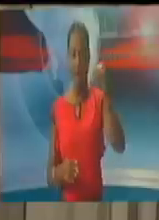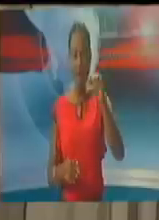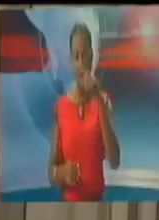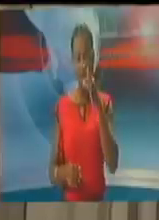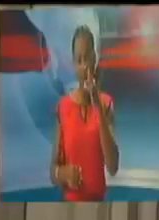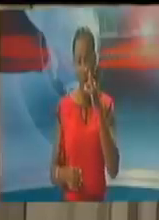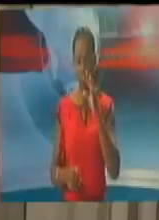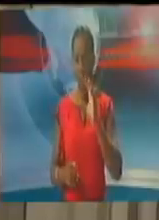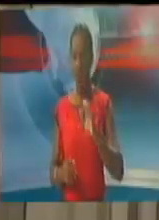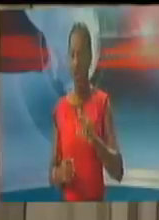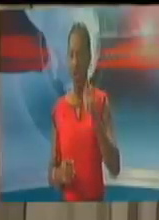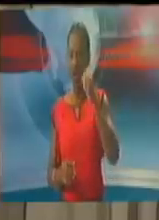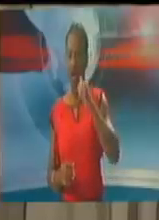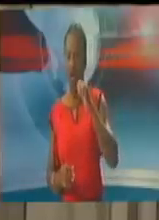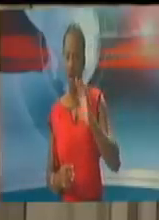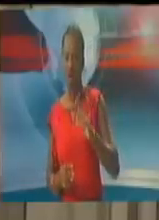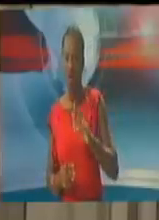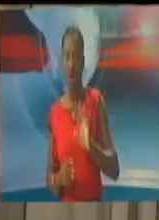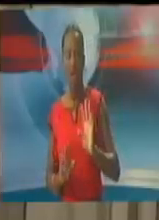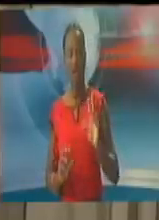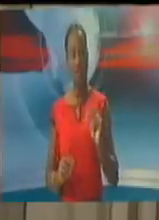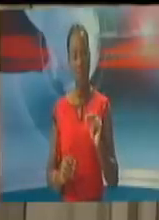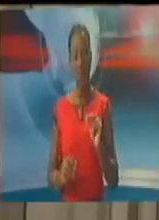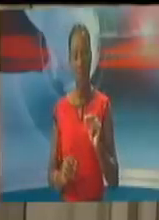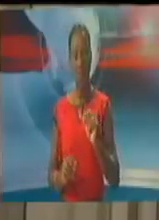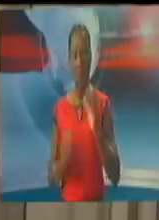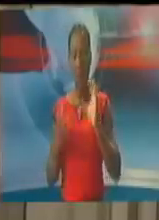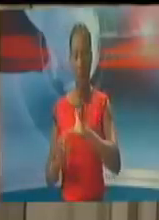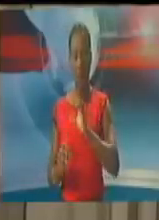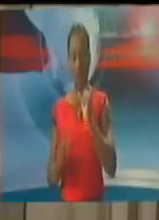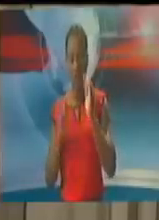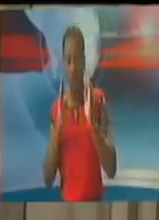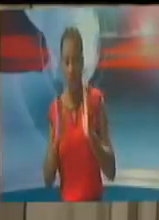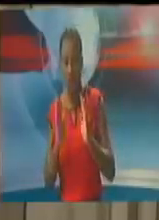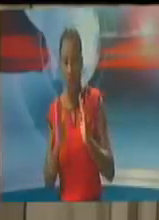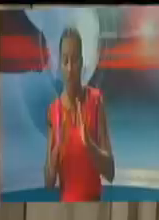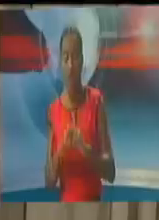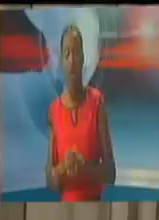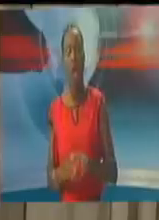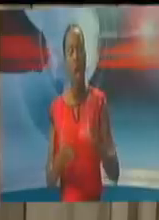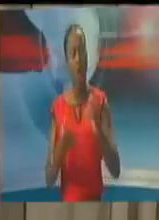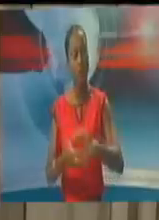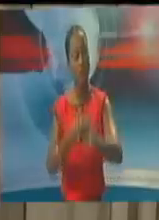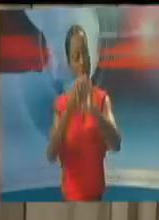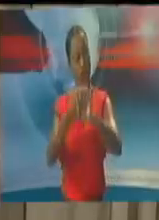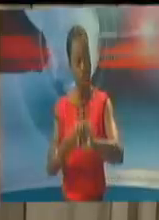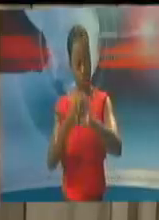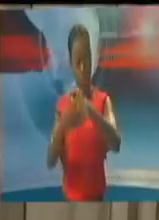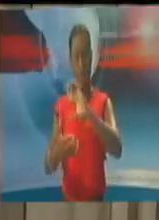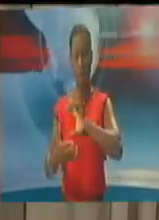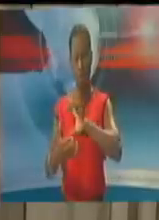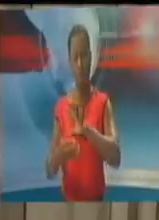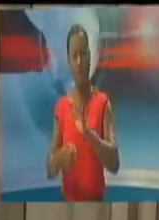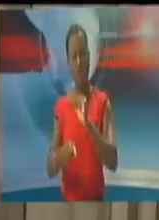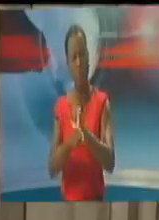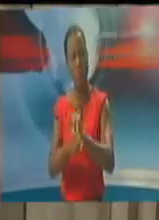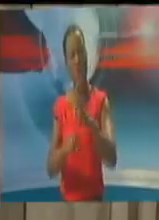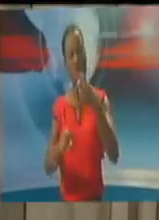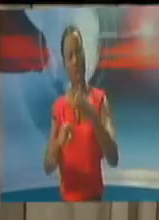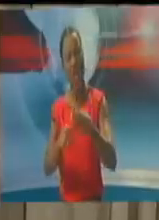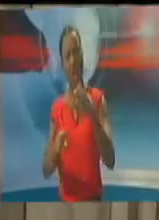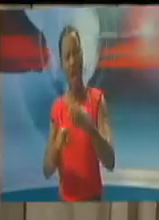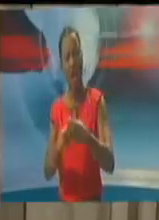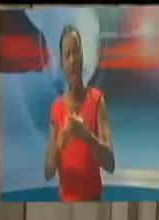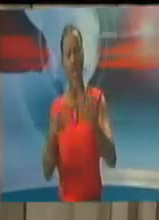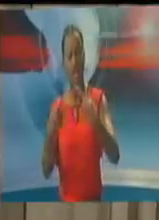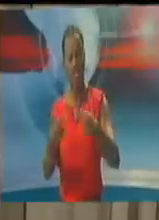I congratulate and I thank the men and women of the police service for continuing to do what it is they are doing on a daily basis to try and keep us, the population of Trinidad